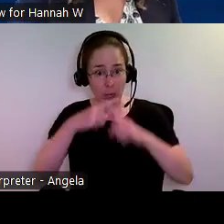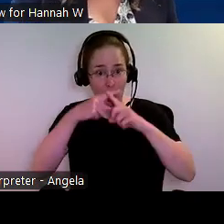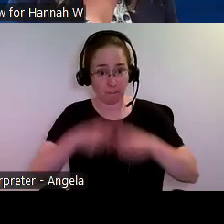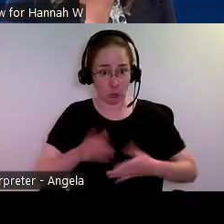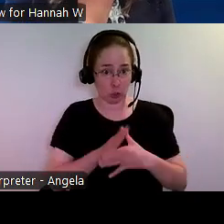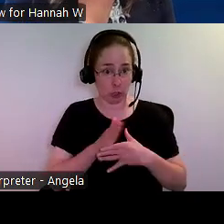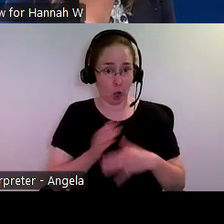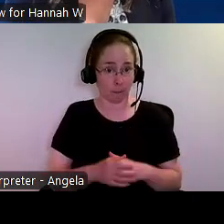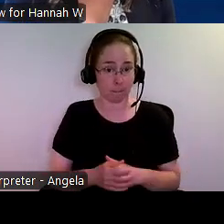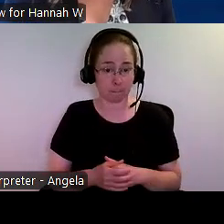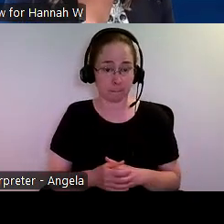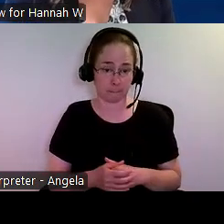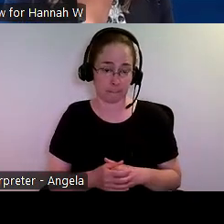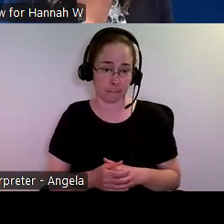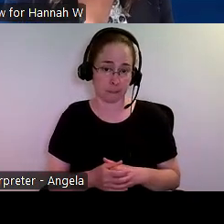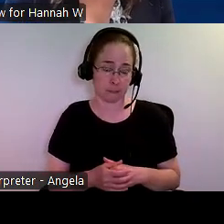share.